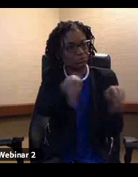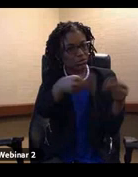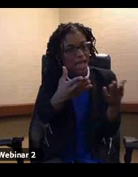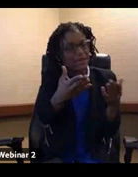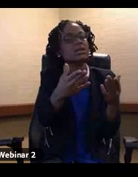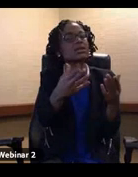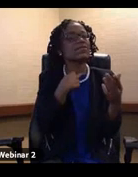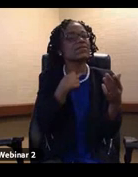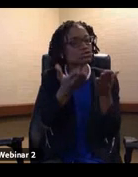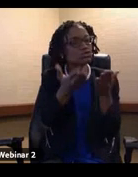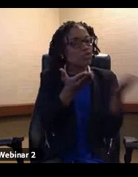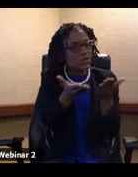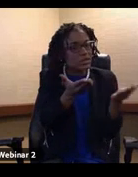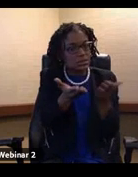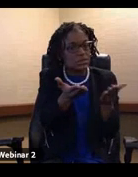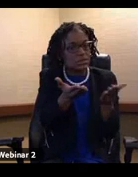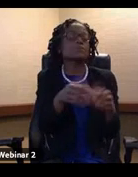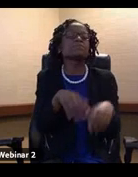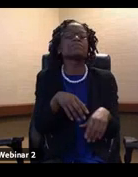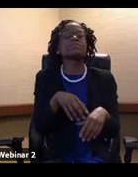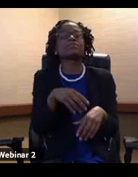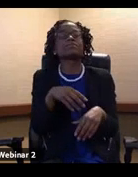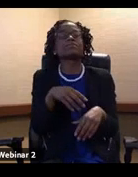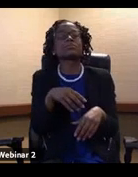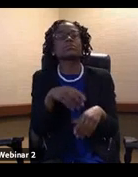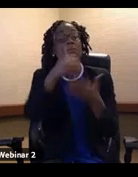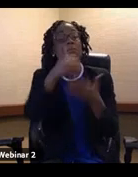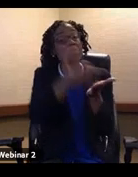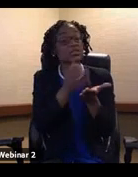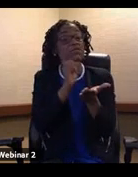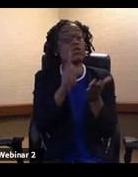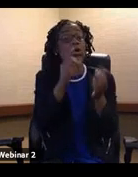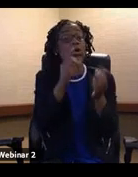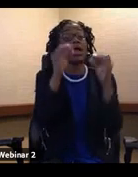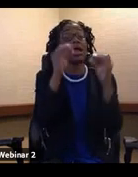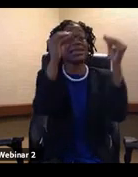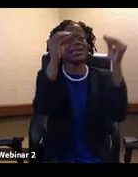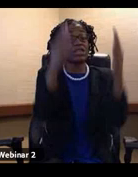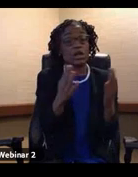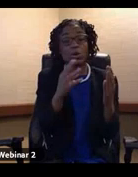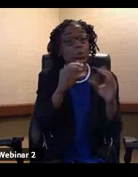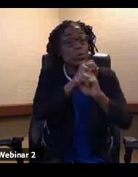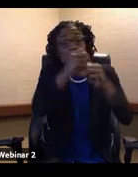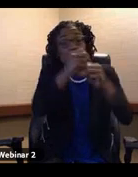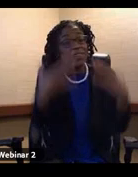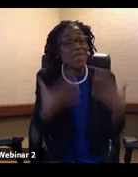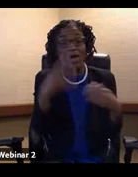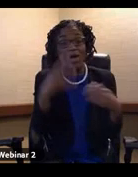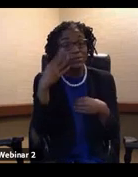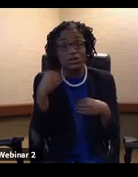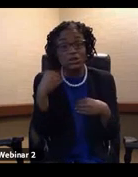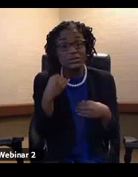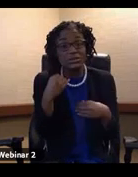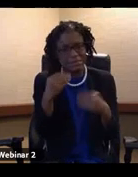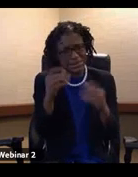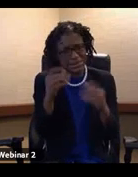that they will provide domestic violence victim services, budget for an educator with no experience in providing